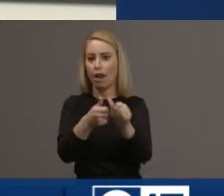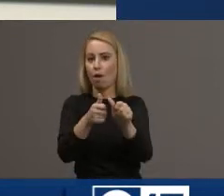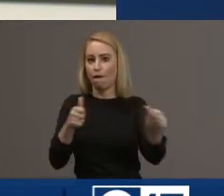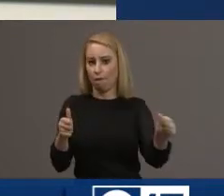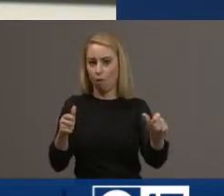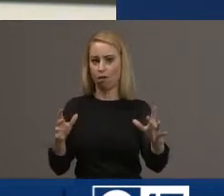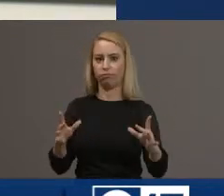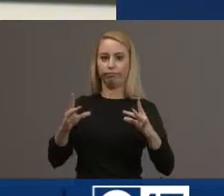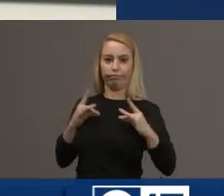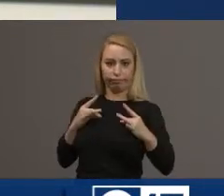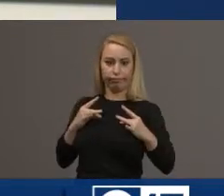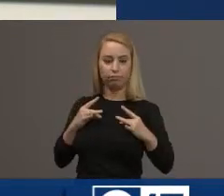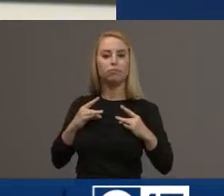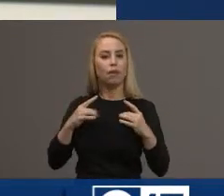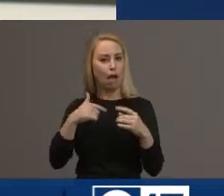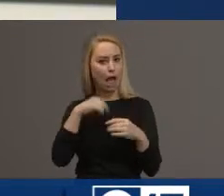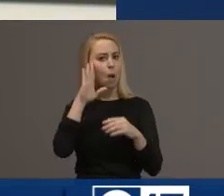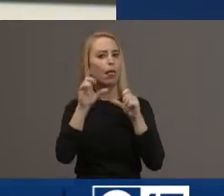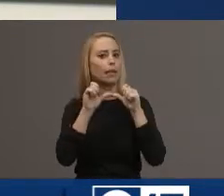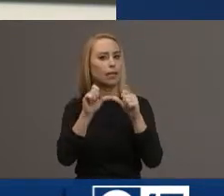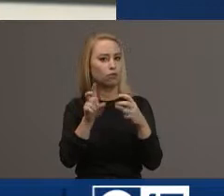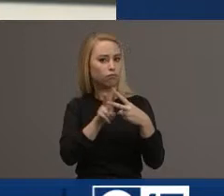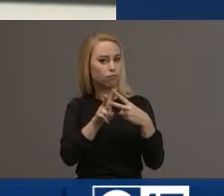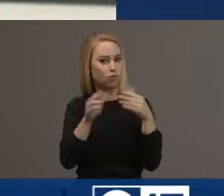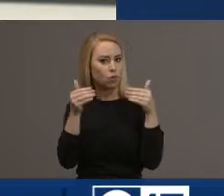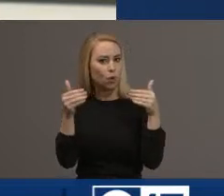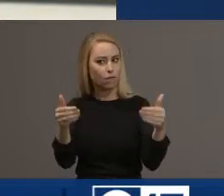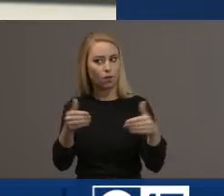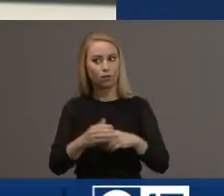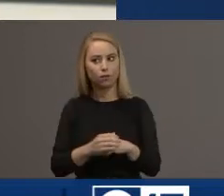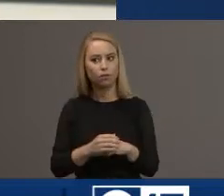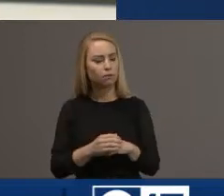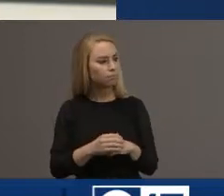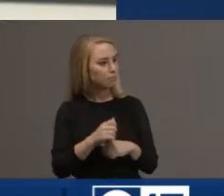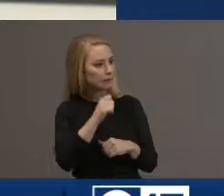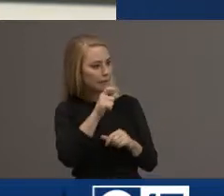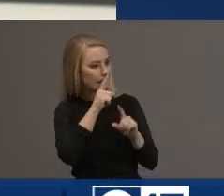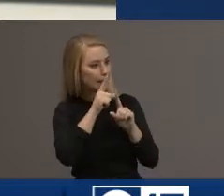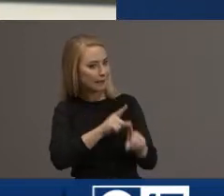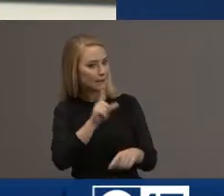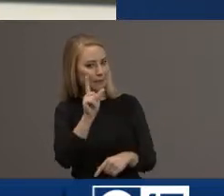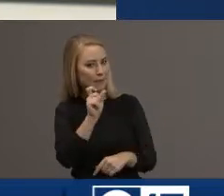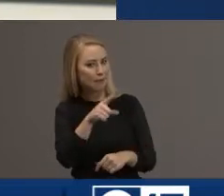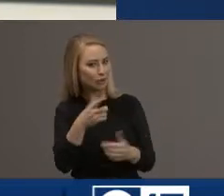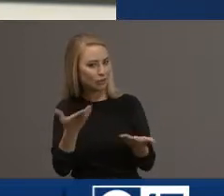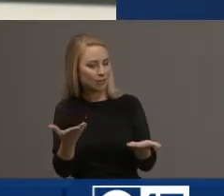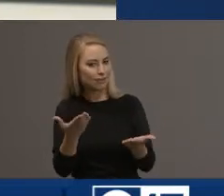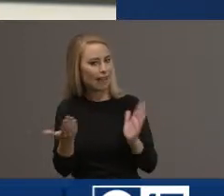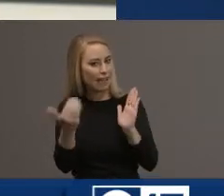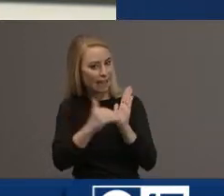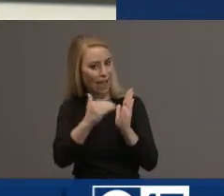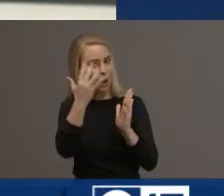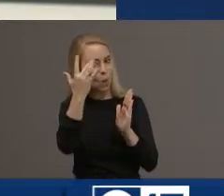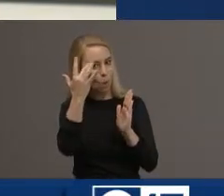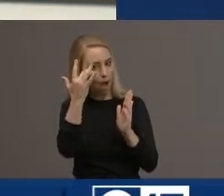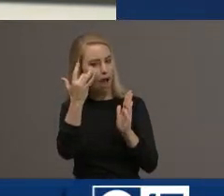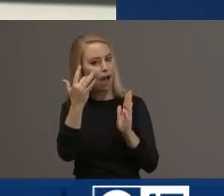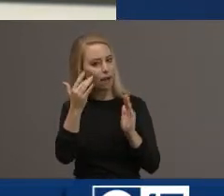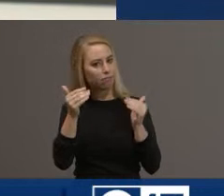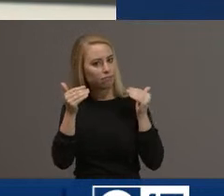I'm going to continue to do that going forward. With all due respect, you know you didn't answer the question, sir. Again, why did you